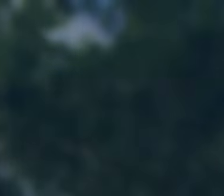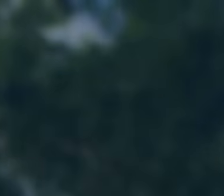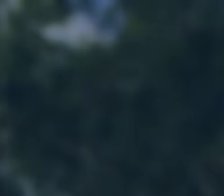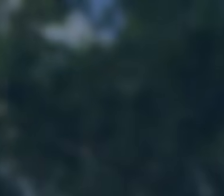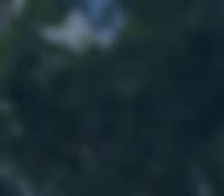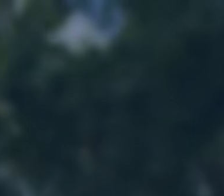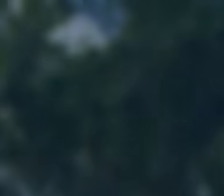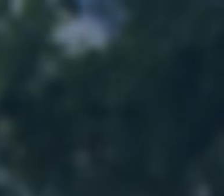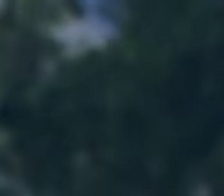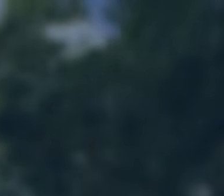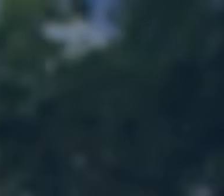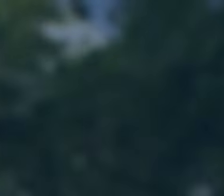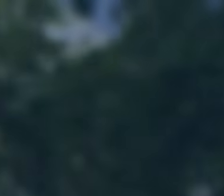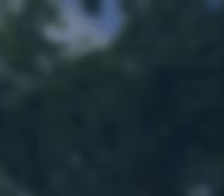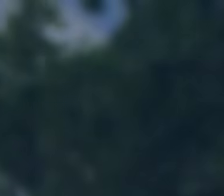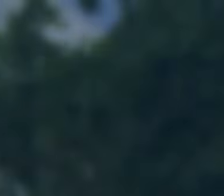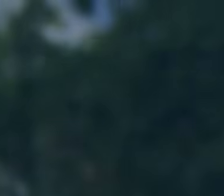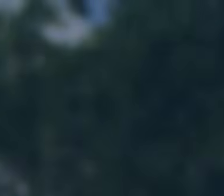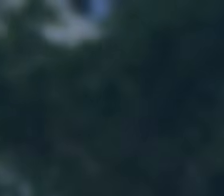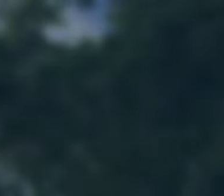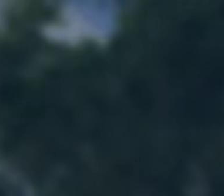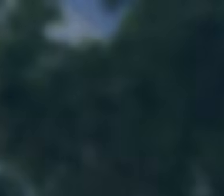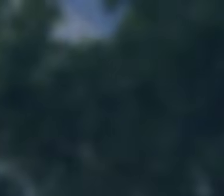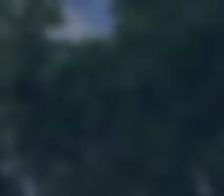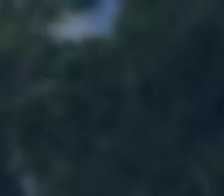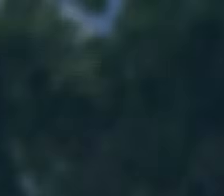888-991-VOTE. That's